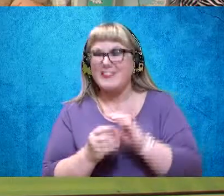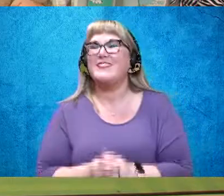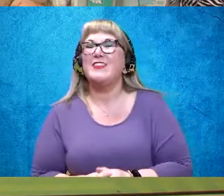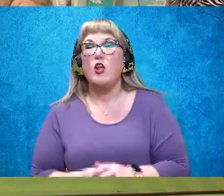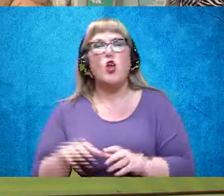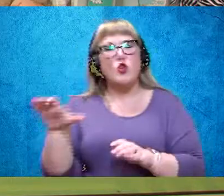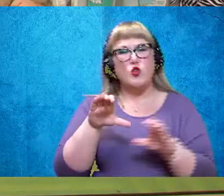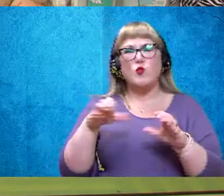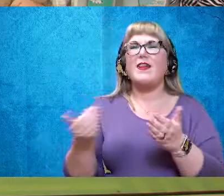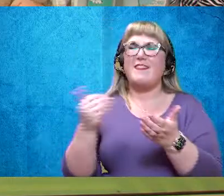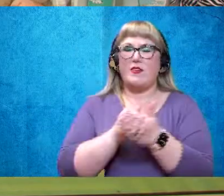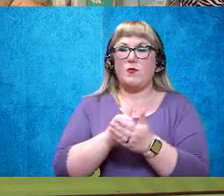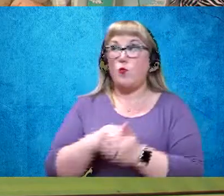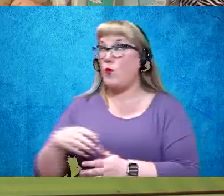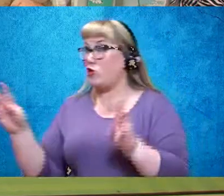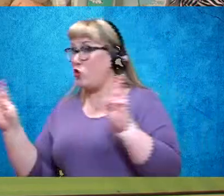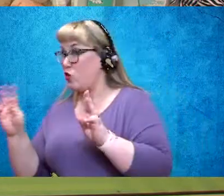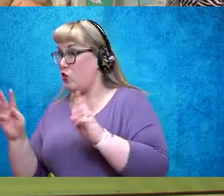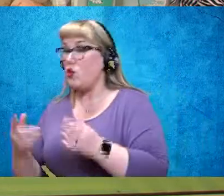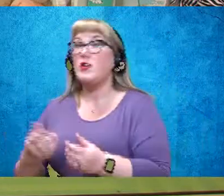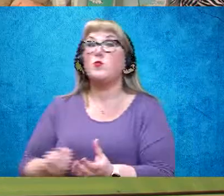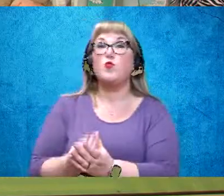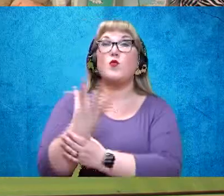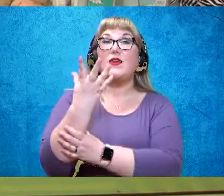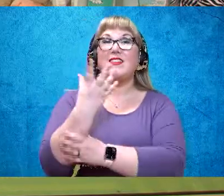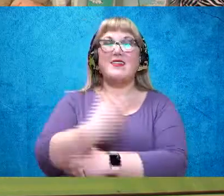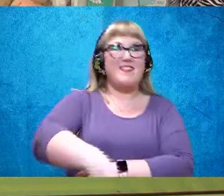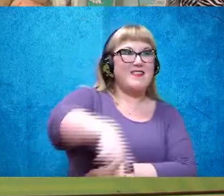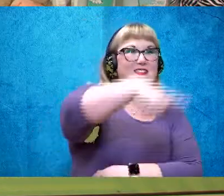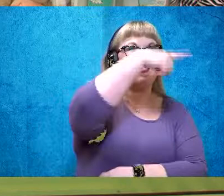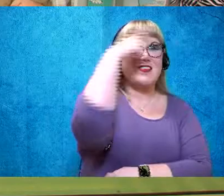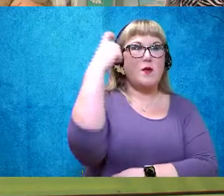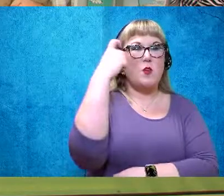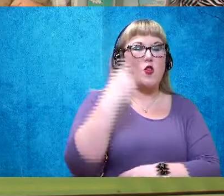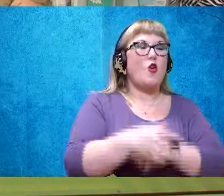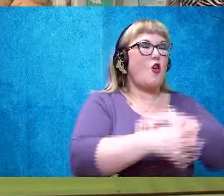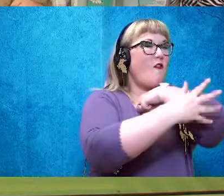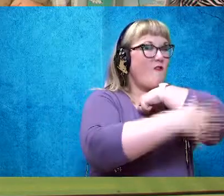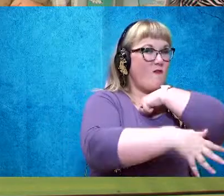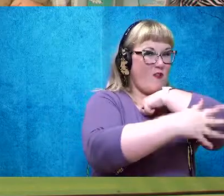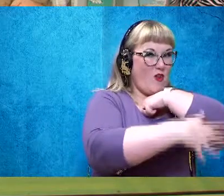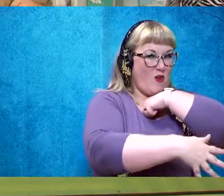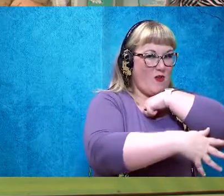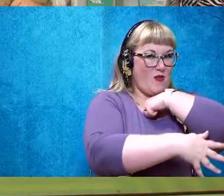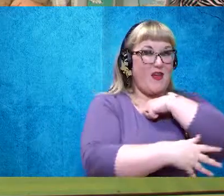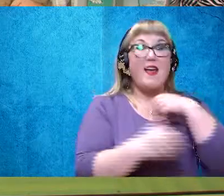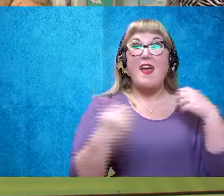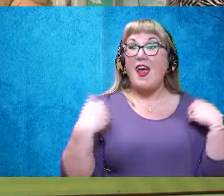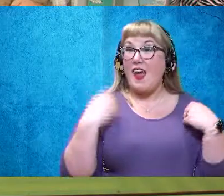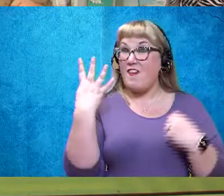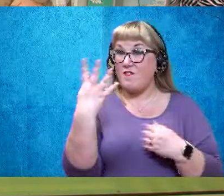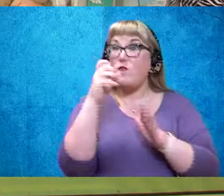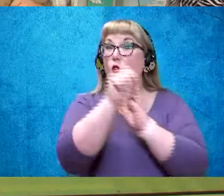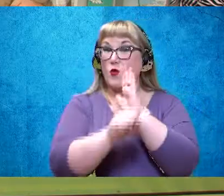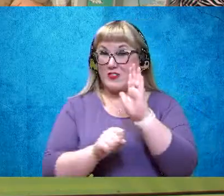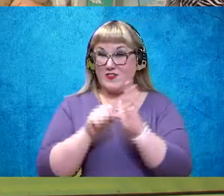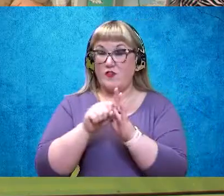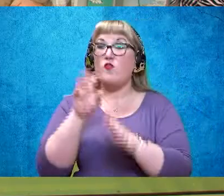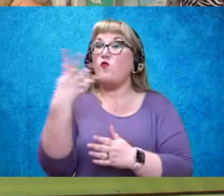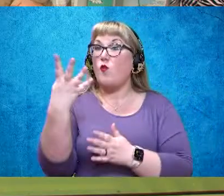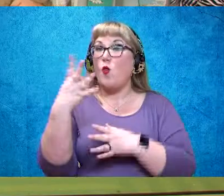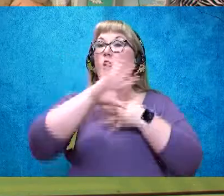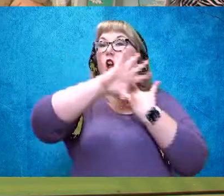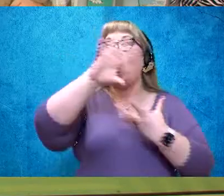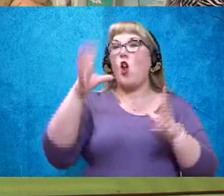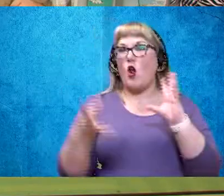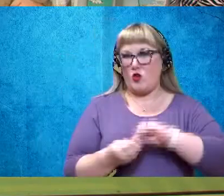that again. Winter, spring, summer, fall. There are seasons